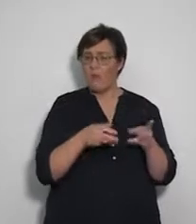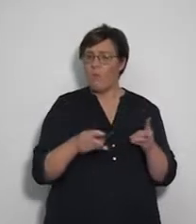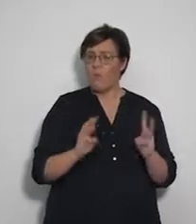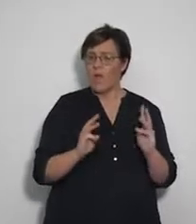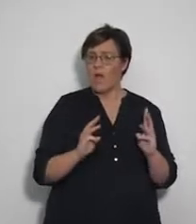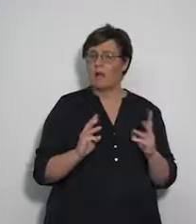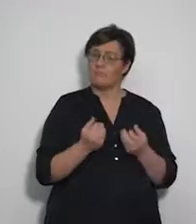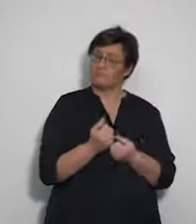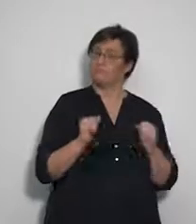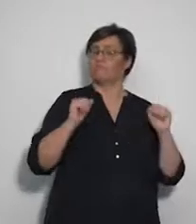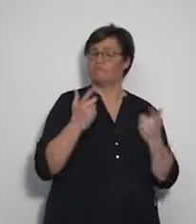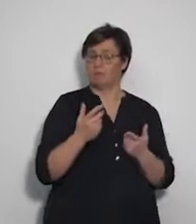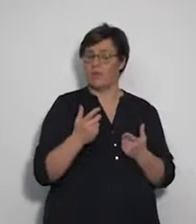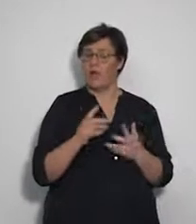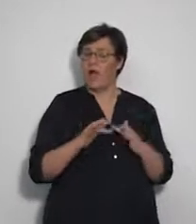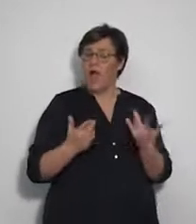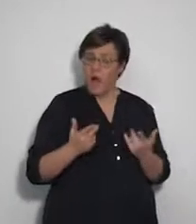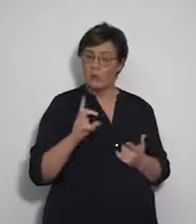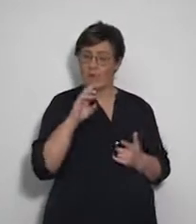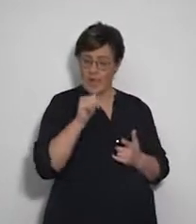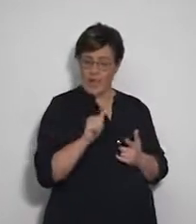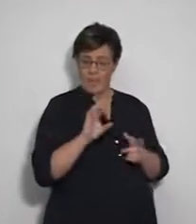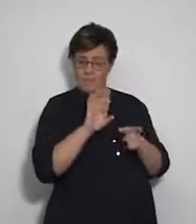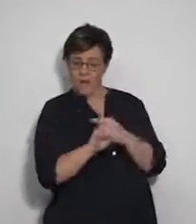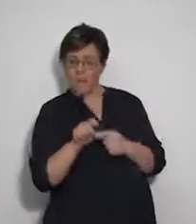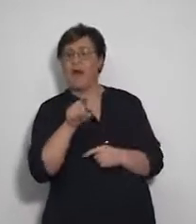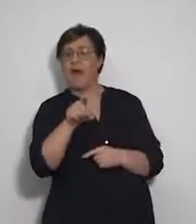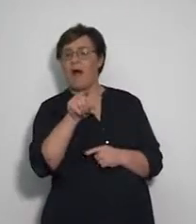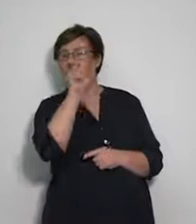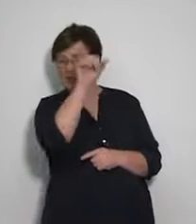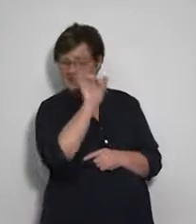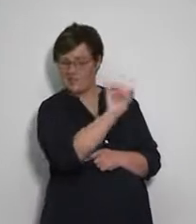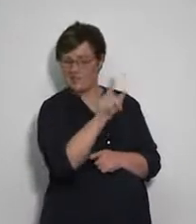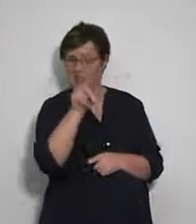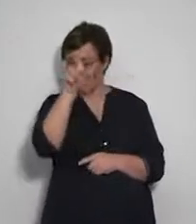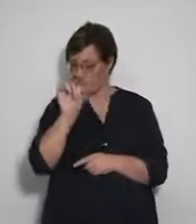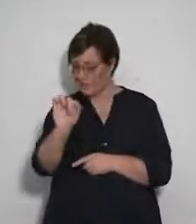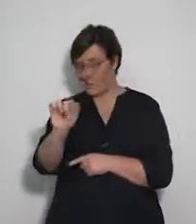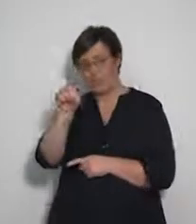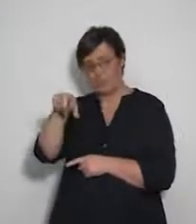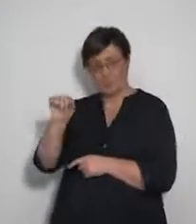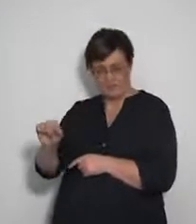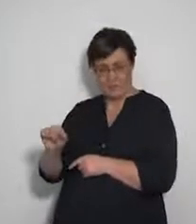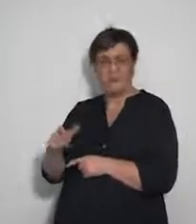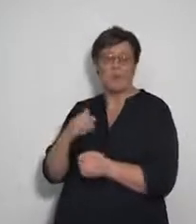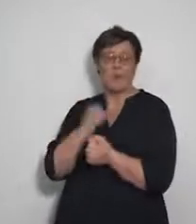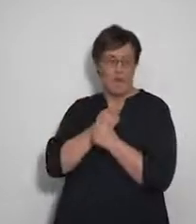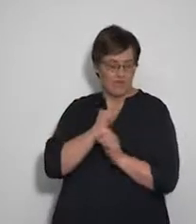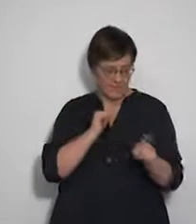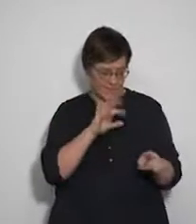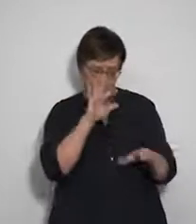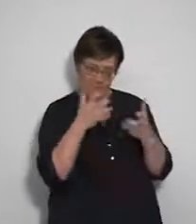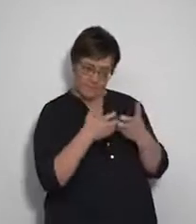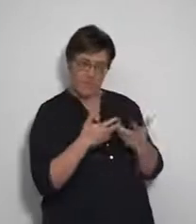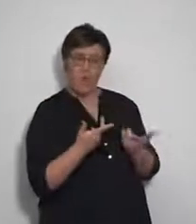has revolutionized how we can identify individuals, link them to parents, look